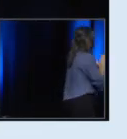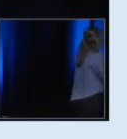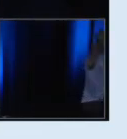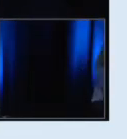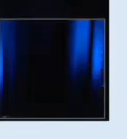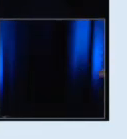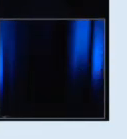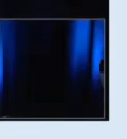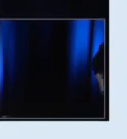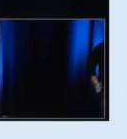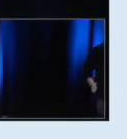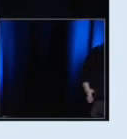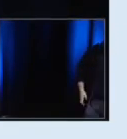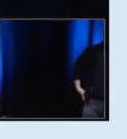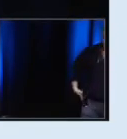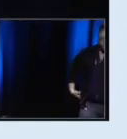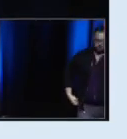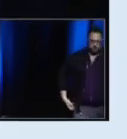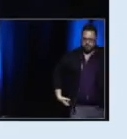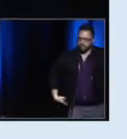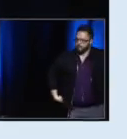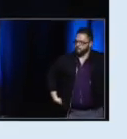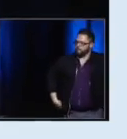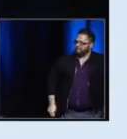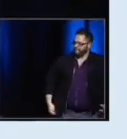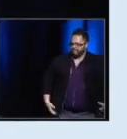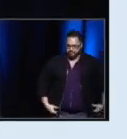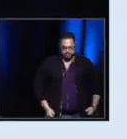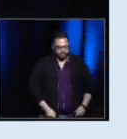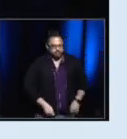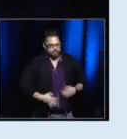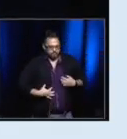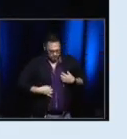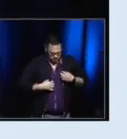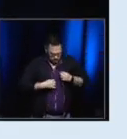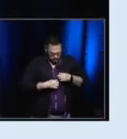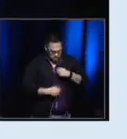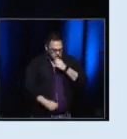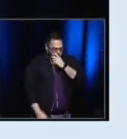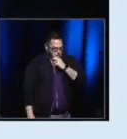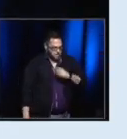How much under was I, Simon? All right.